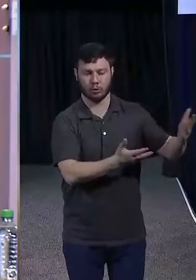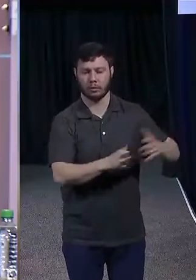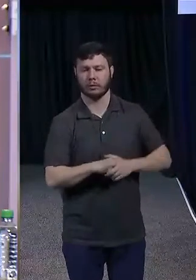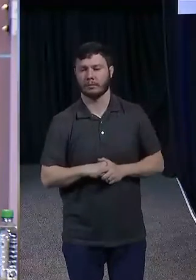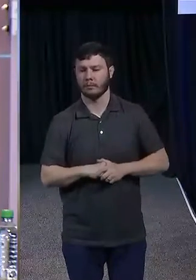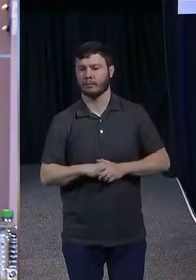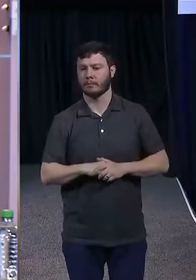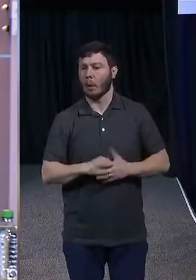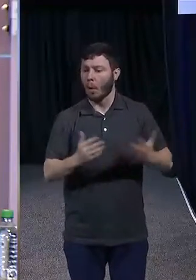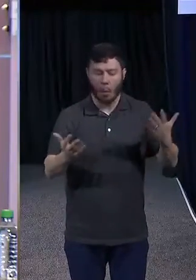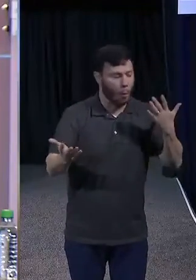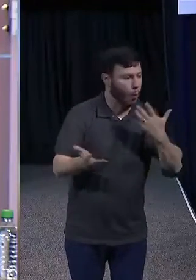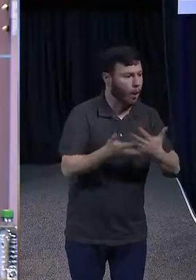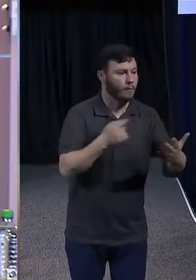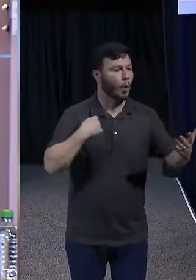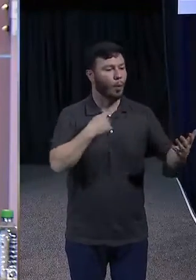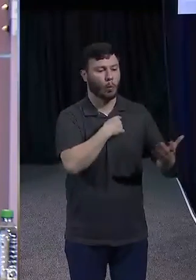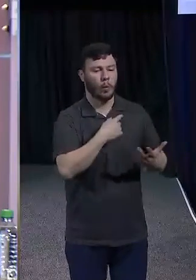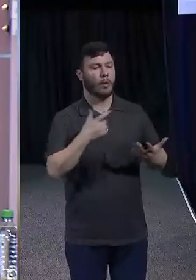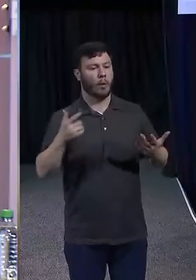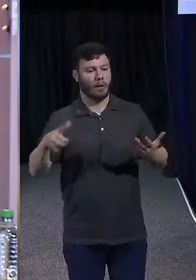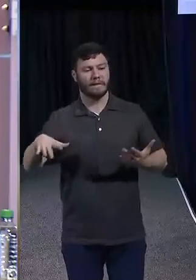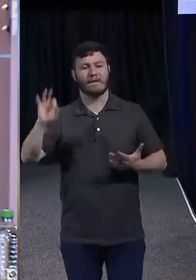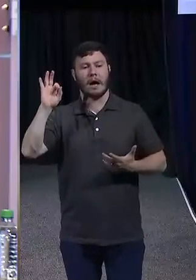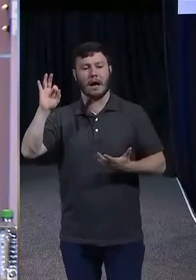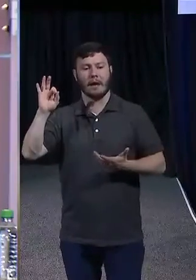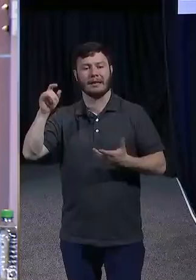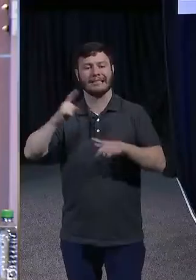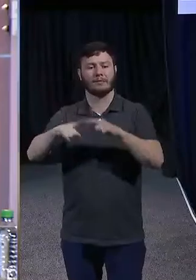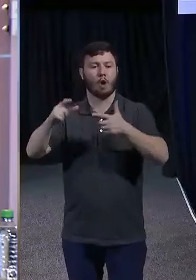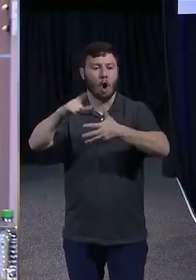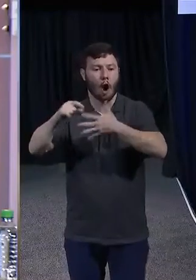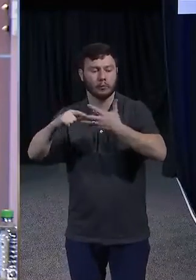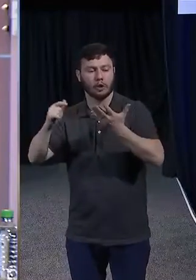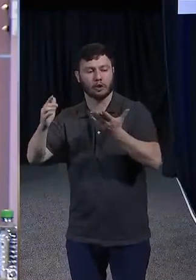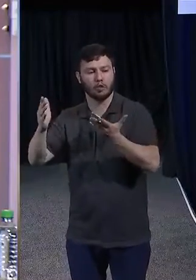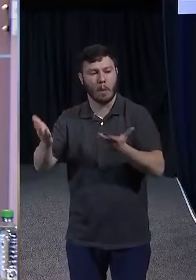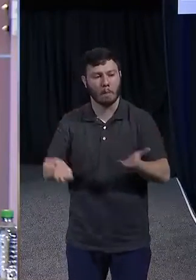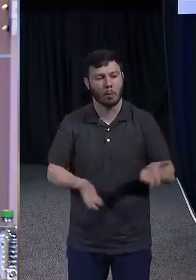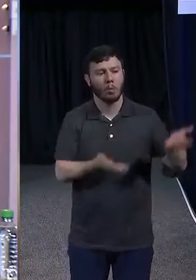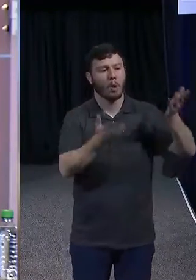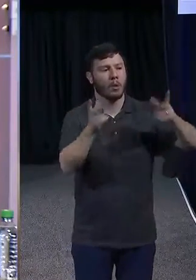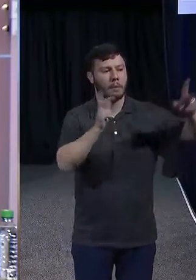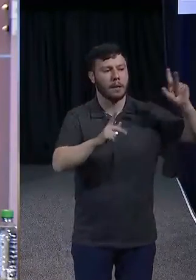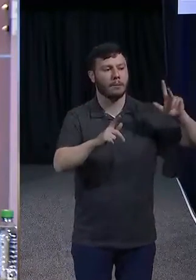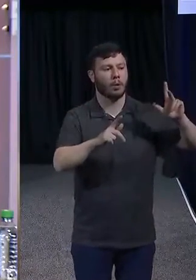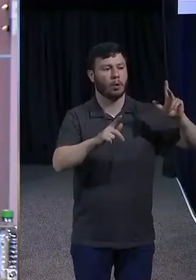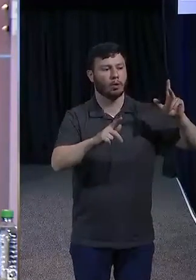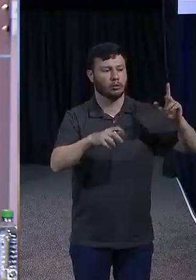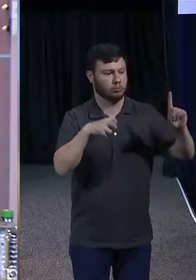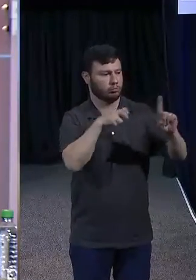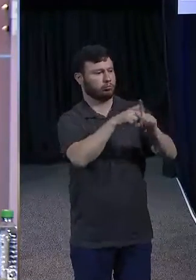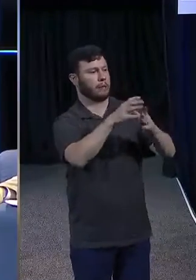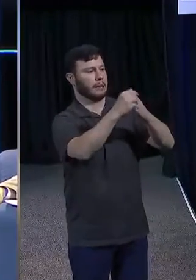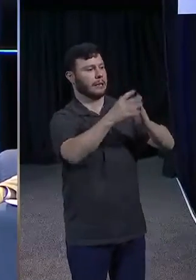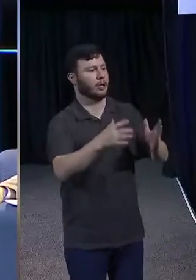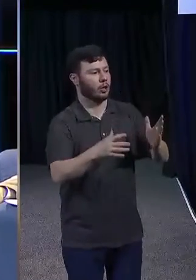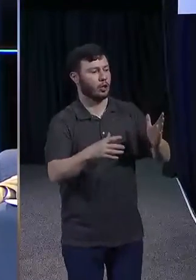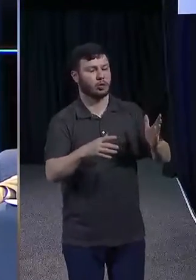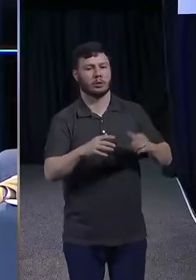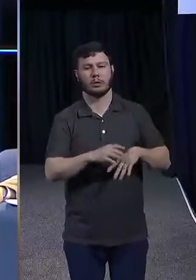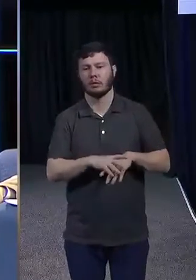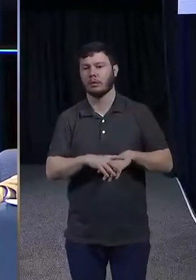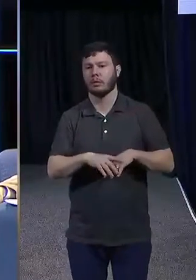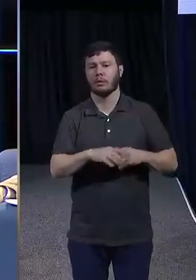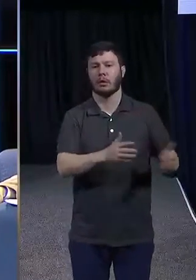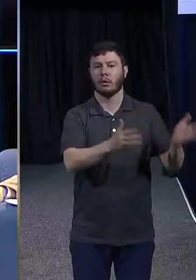or another, we find ways to promote people as leaders in the dean ranks, leaders